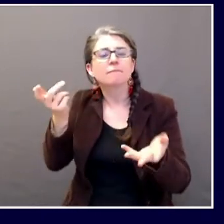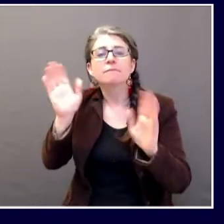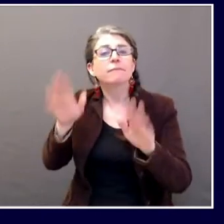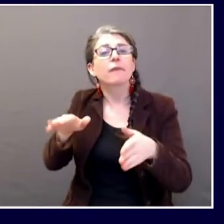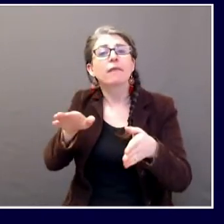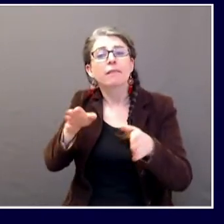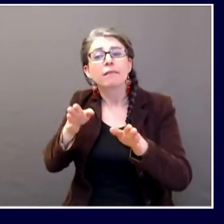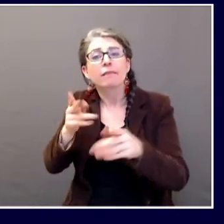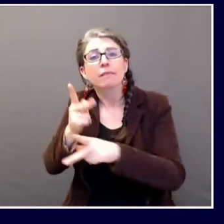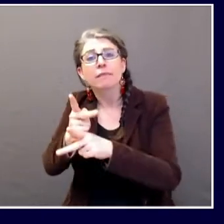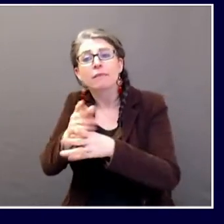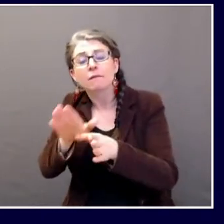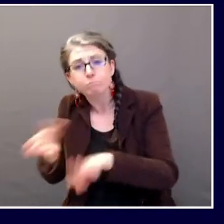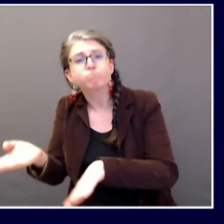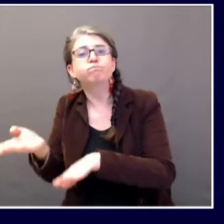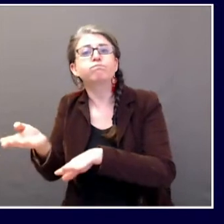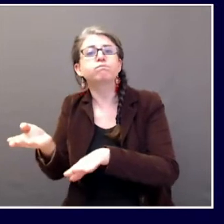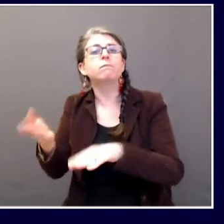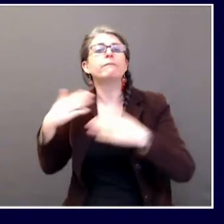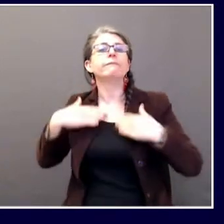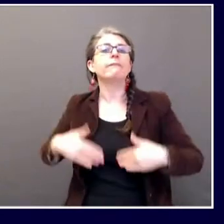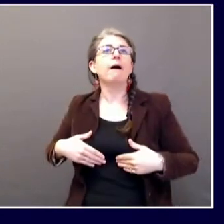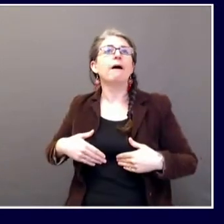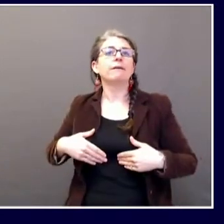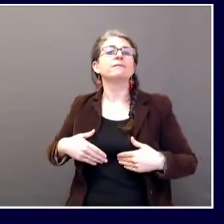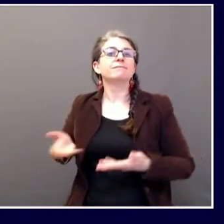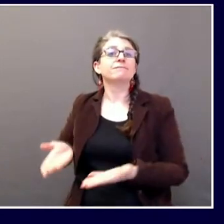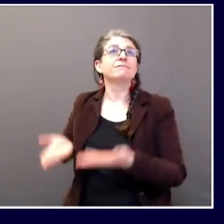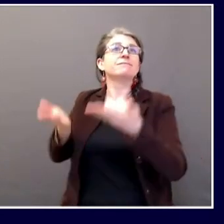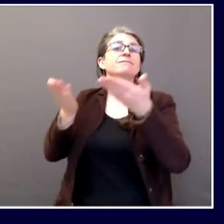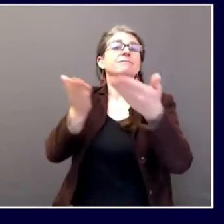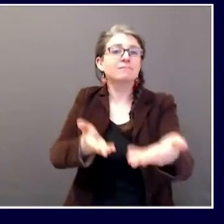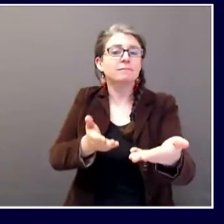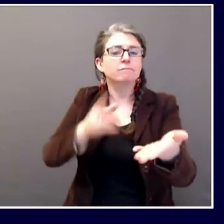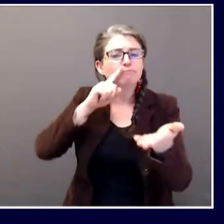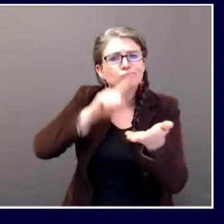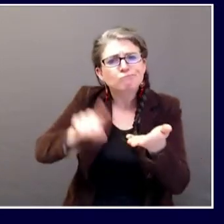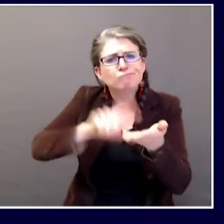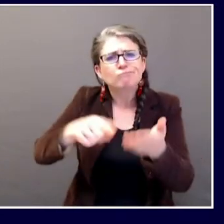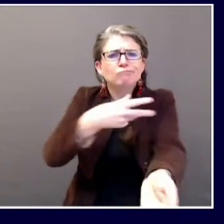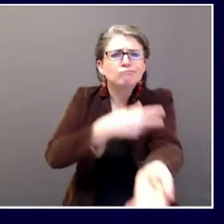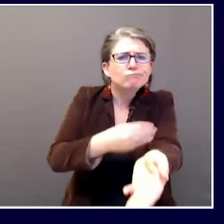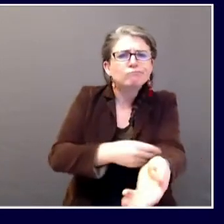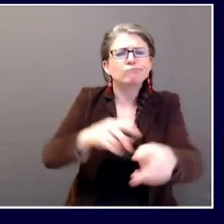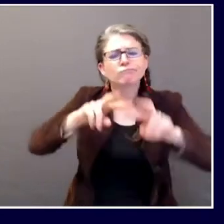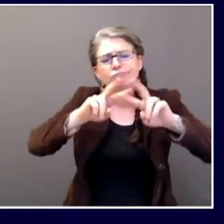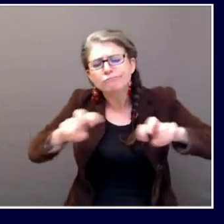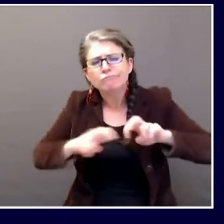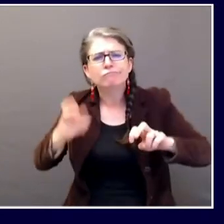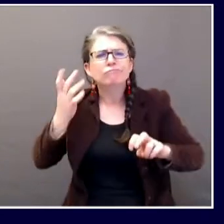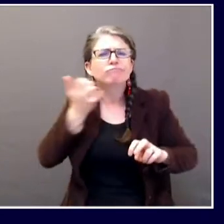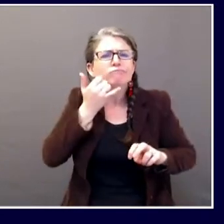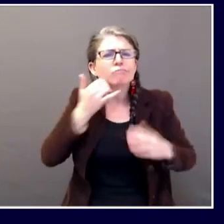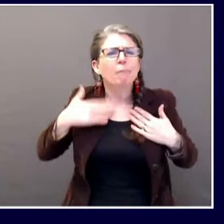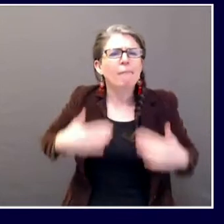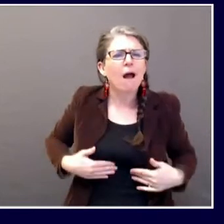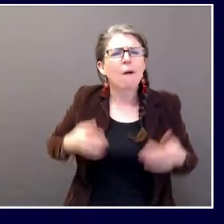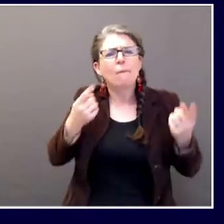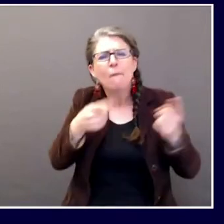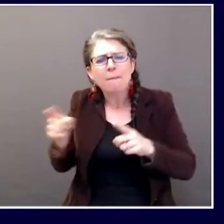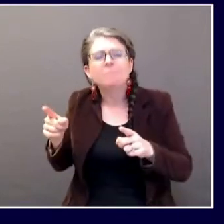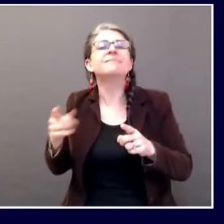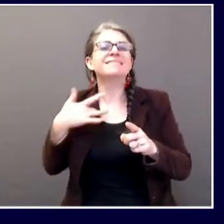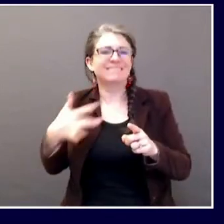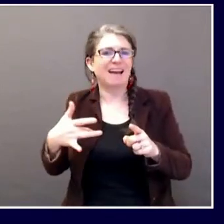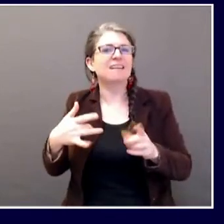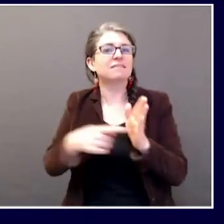COVID-19 being the cause. That medical provider may have indicated as much on the death certificate. That's why we, again, from time